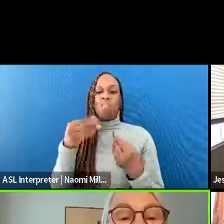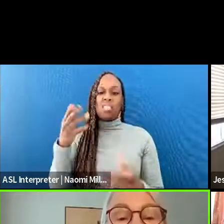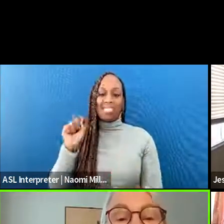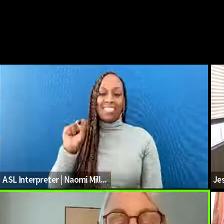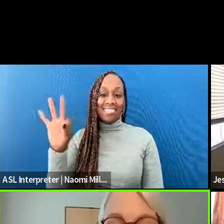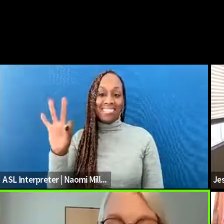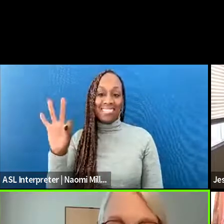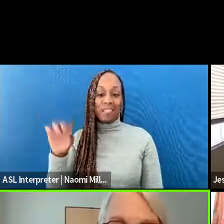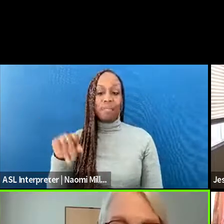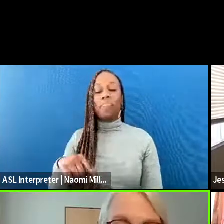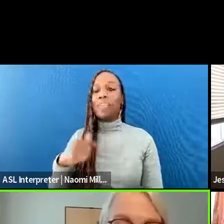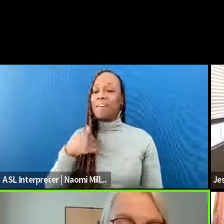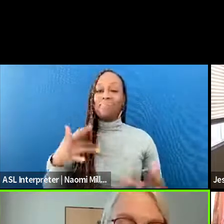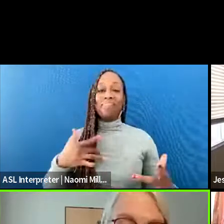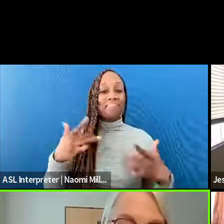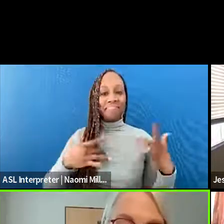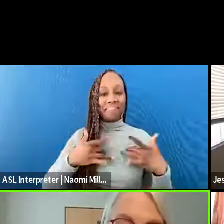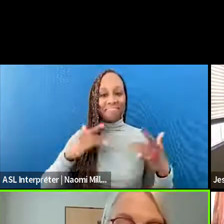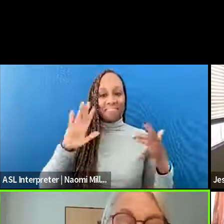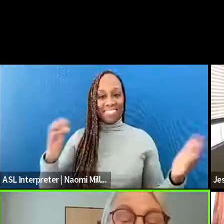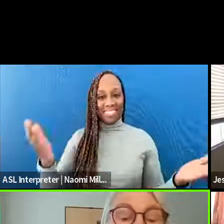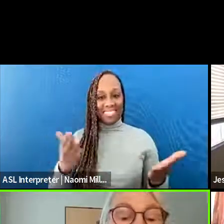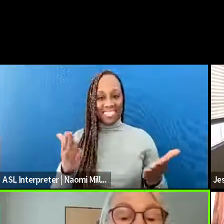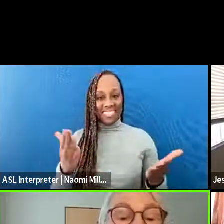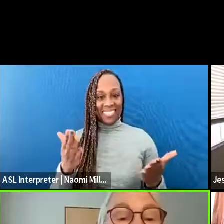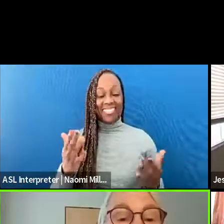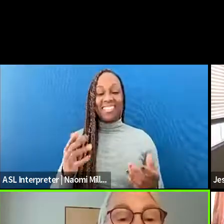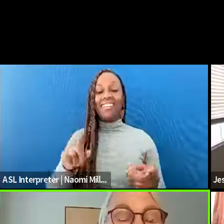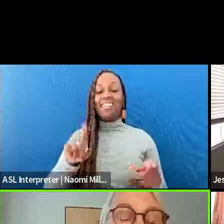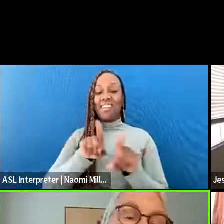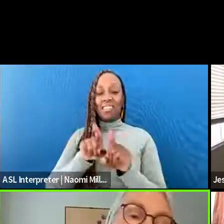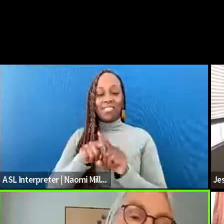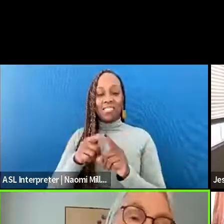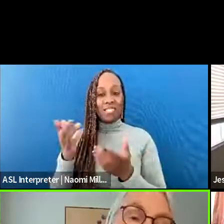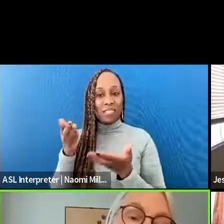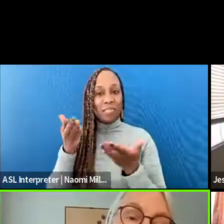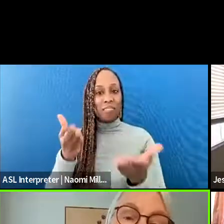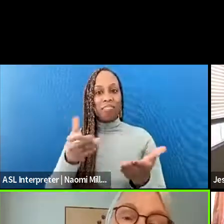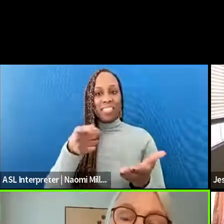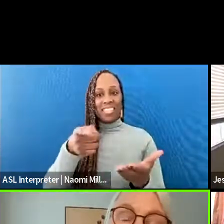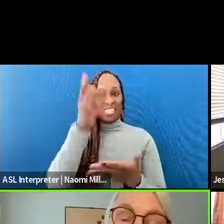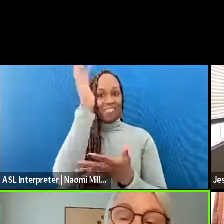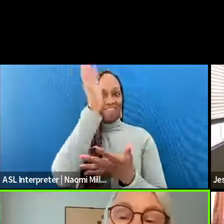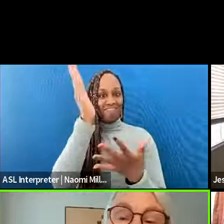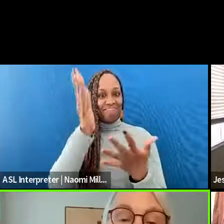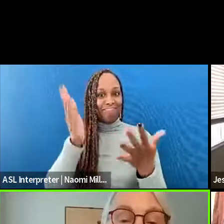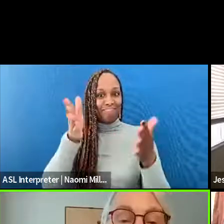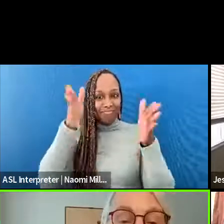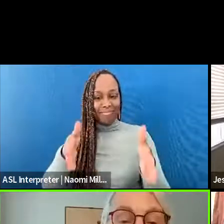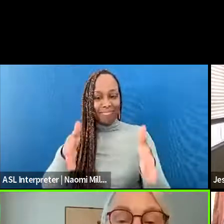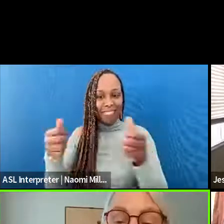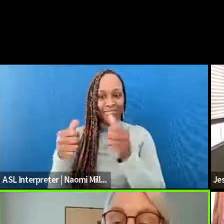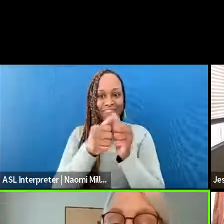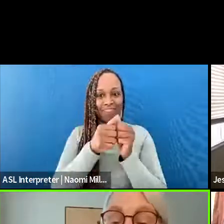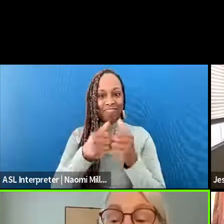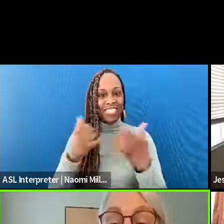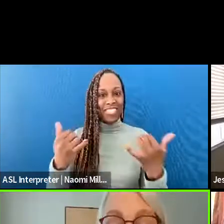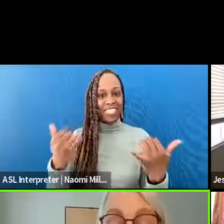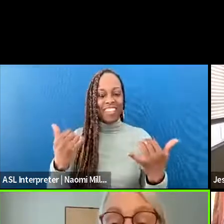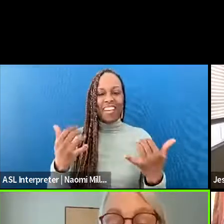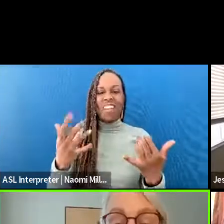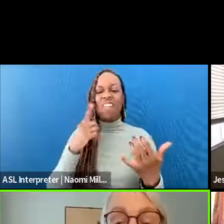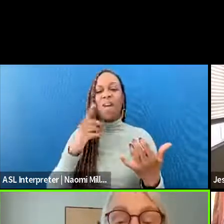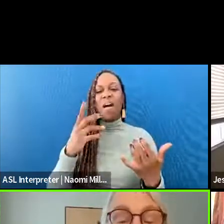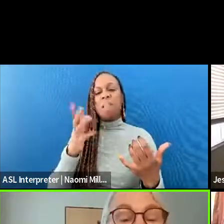And I'm delighted to be here and to bring these speakers together today for about